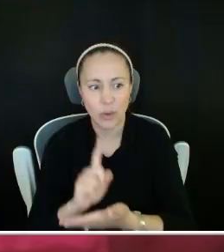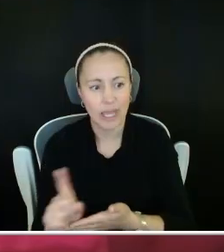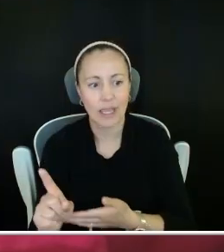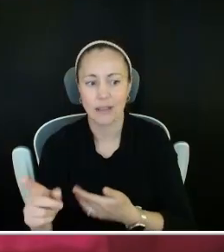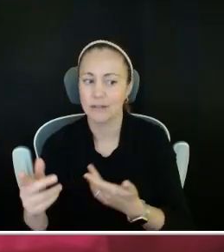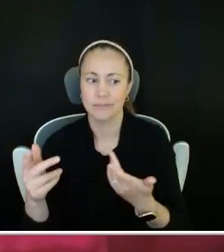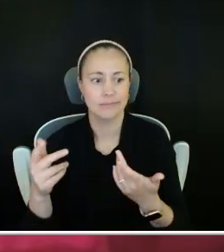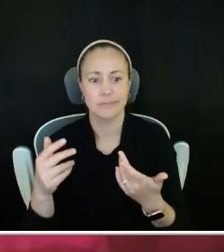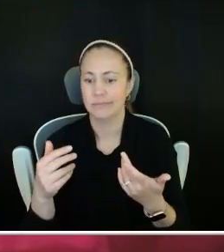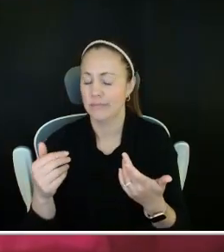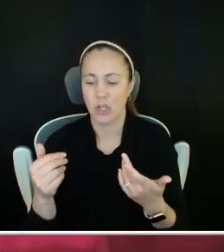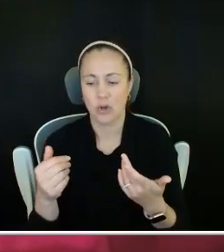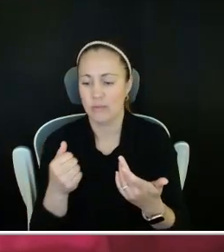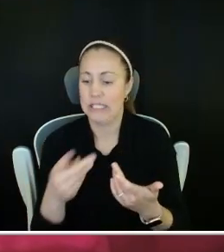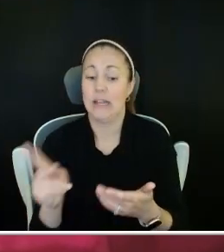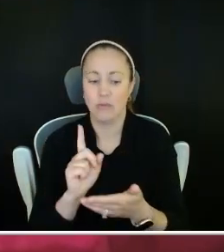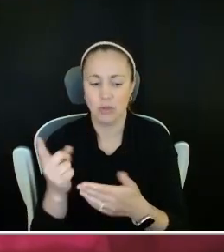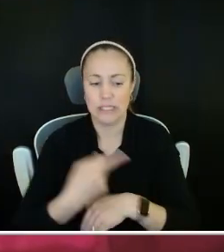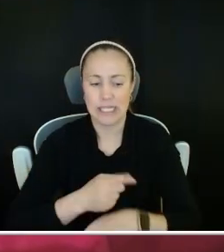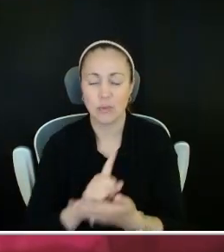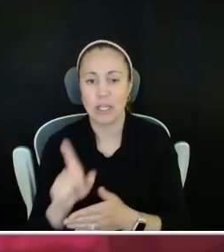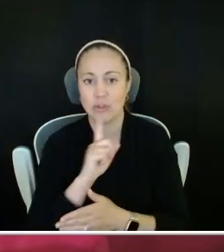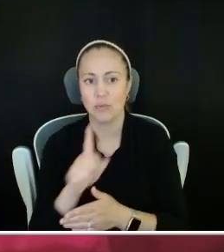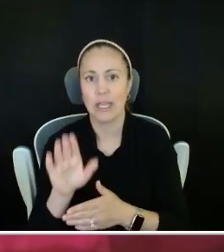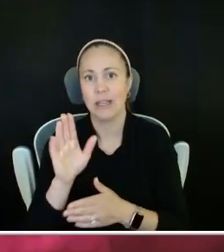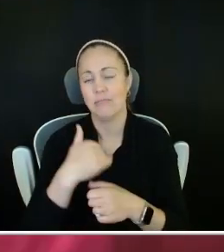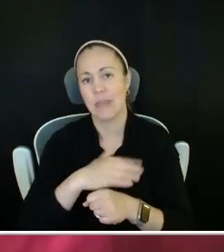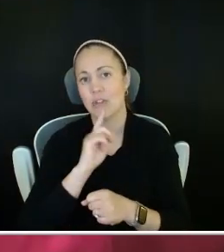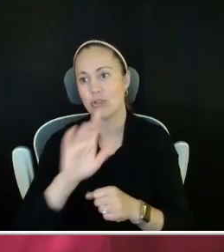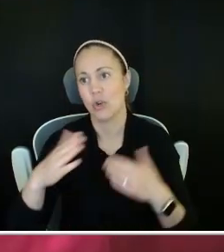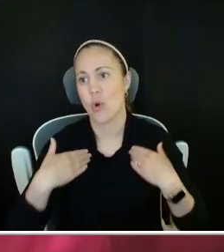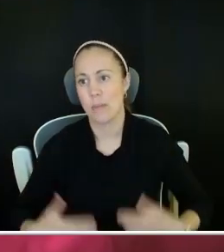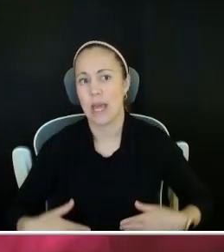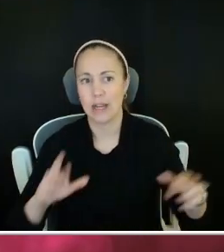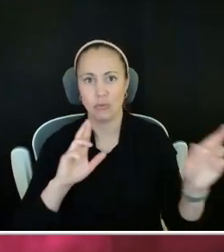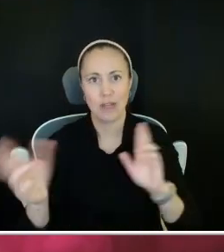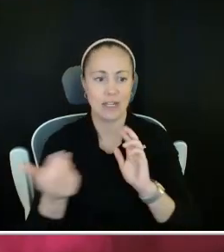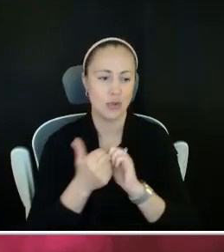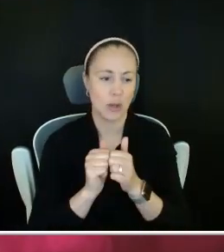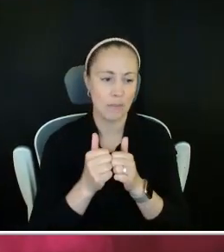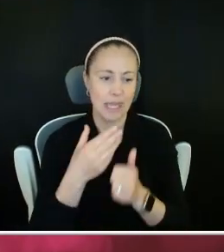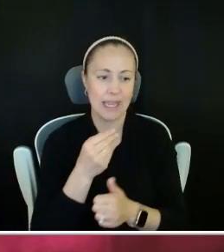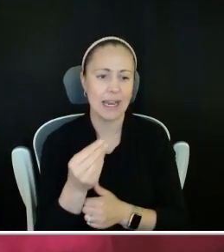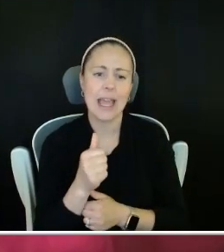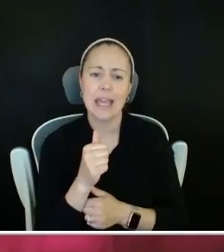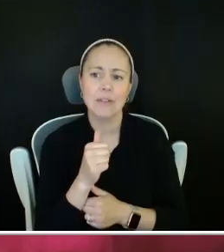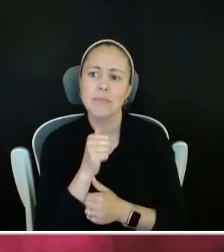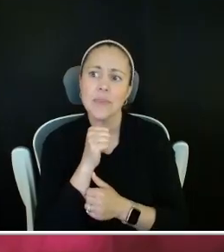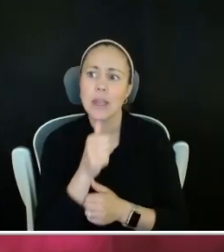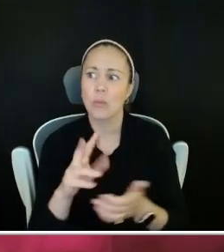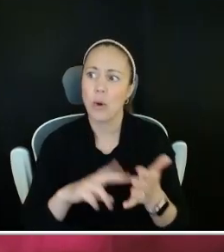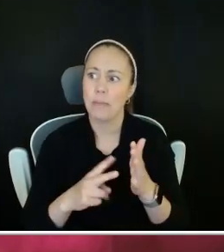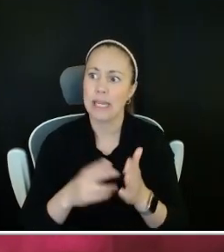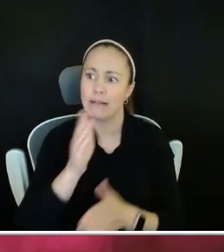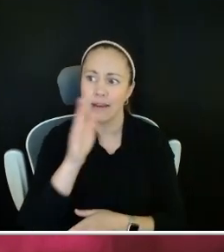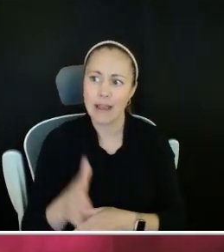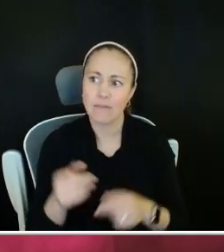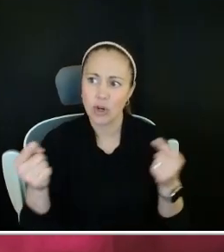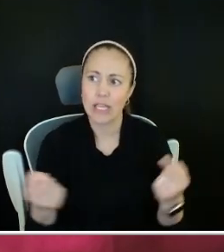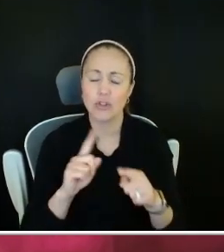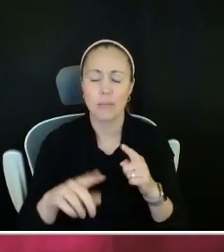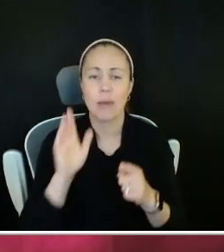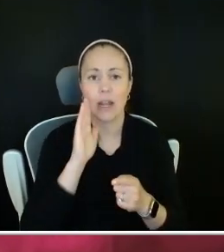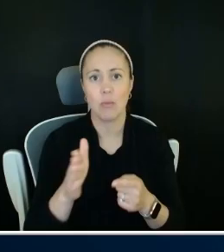your body ready to compete, and it won't totally negate your risk of injury, but it'll significantly decrease